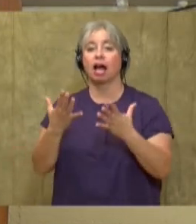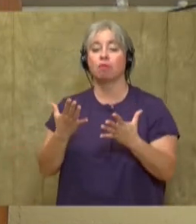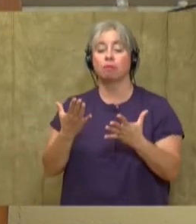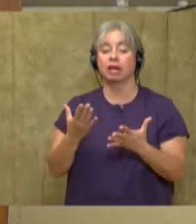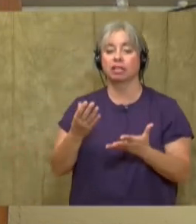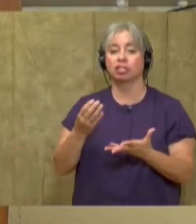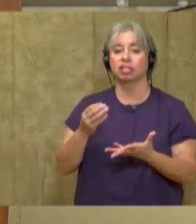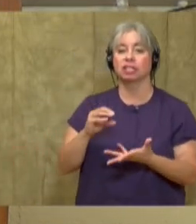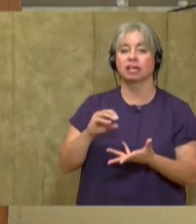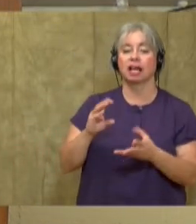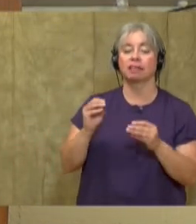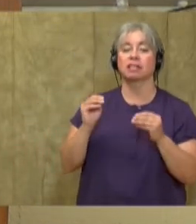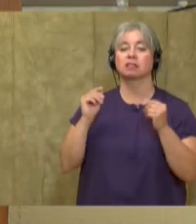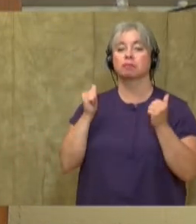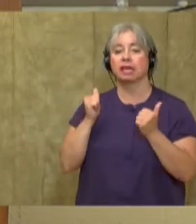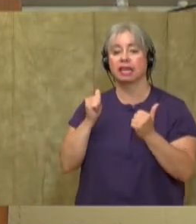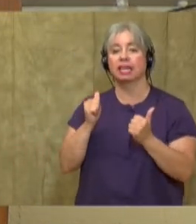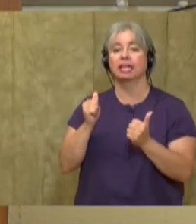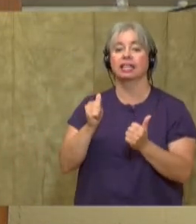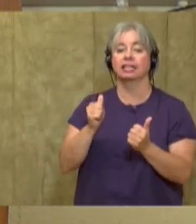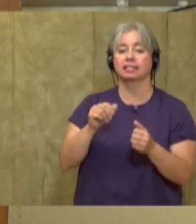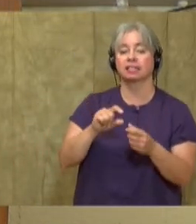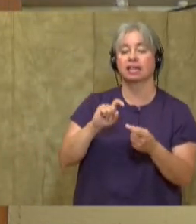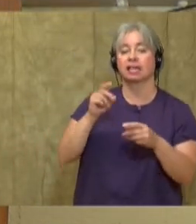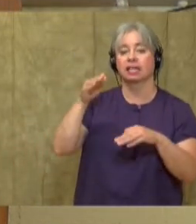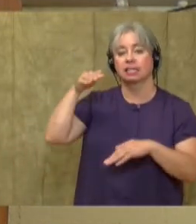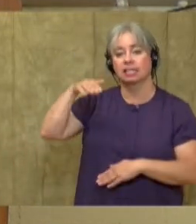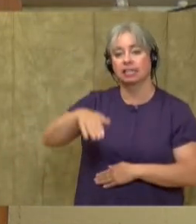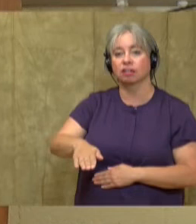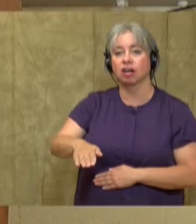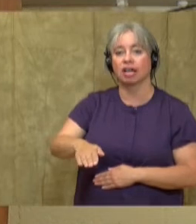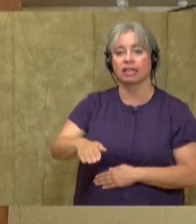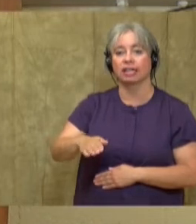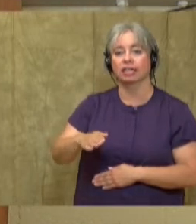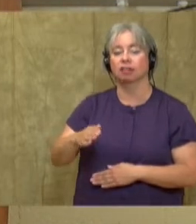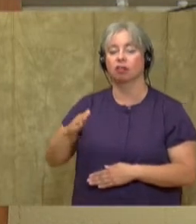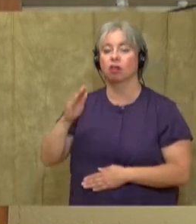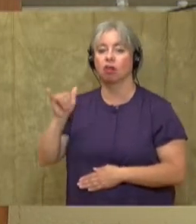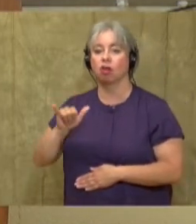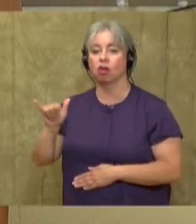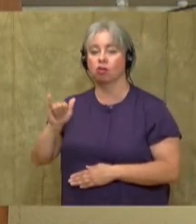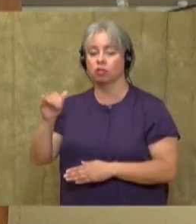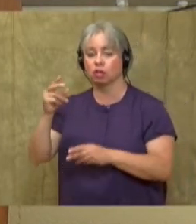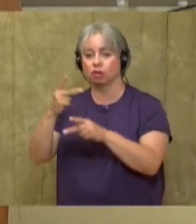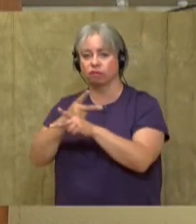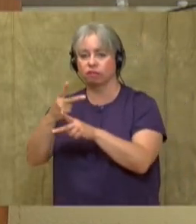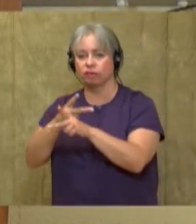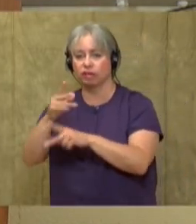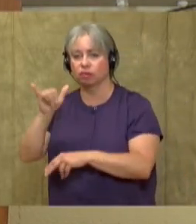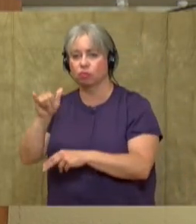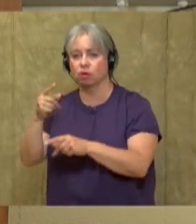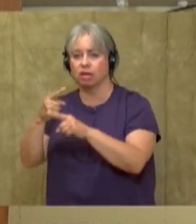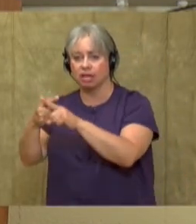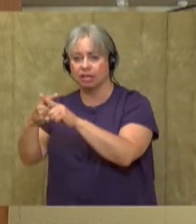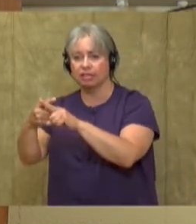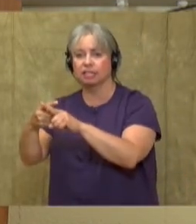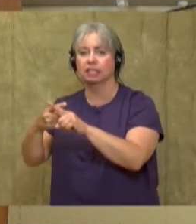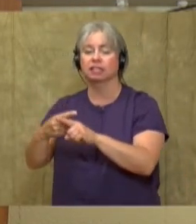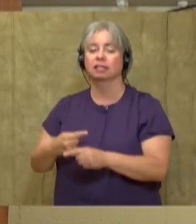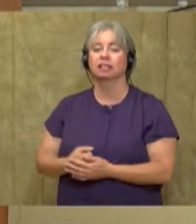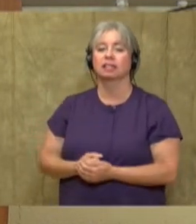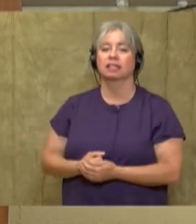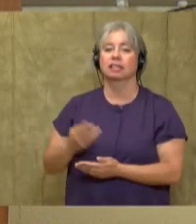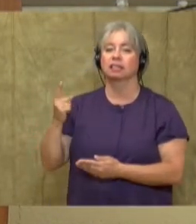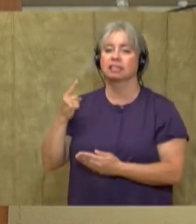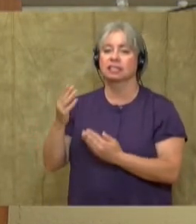the rate at which it's declining, and I also want to find the y-intercept. Typically, the Y-intercept is the easier one when you